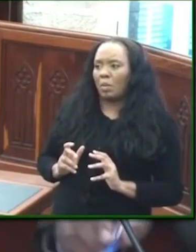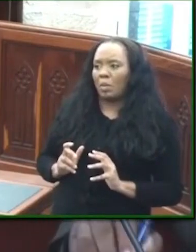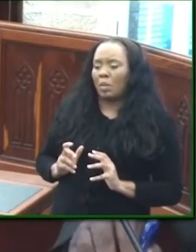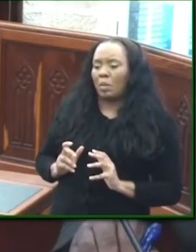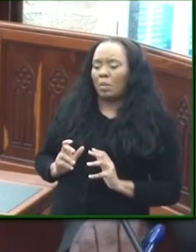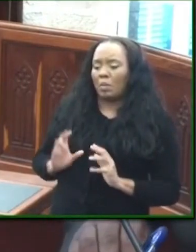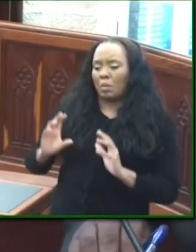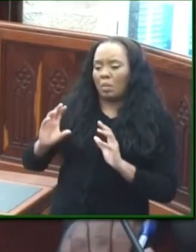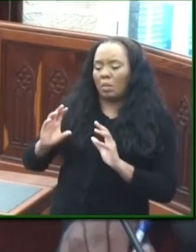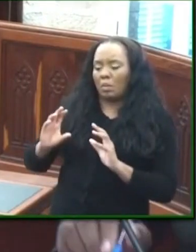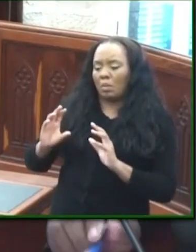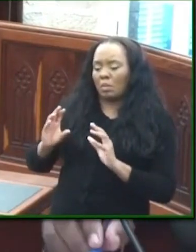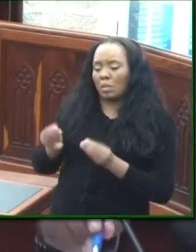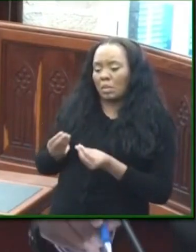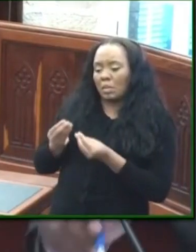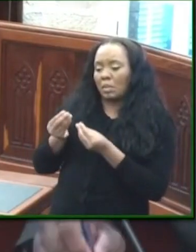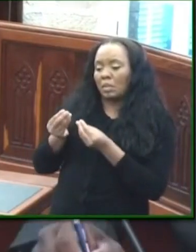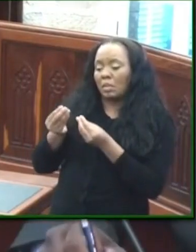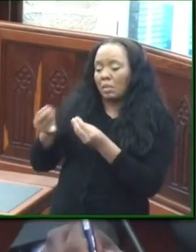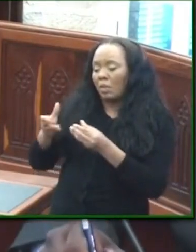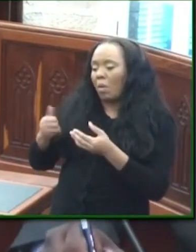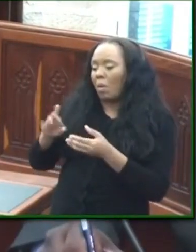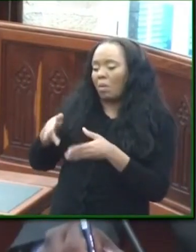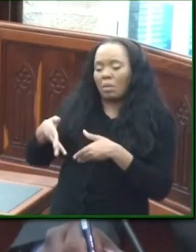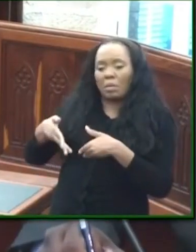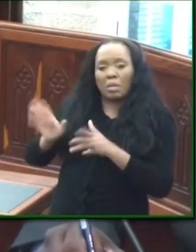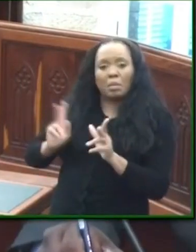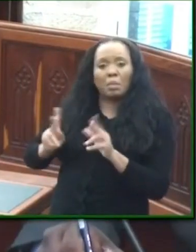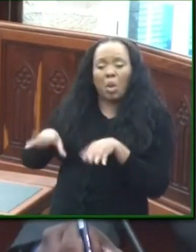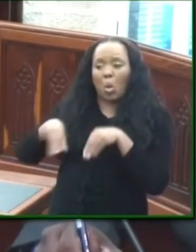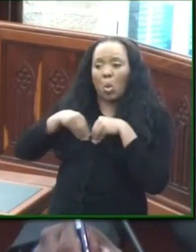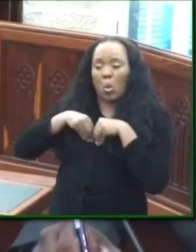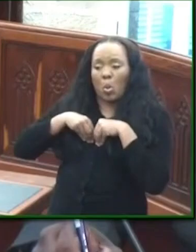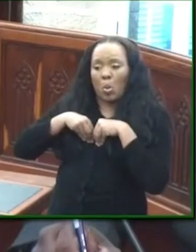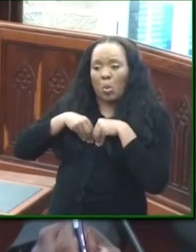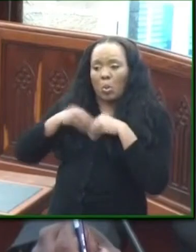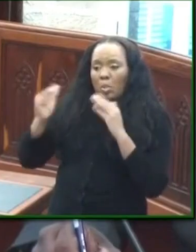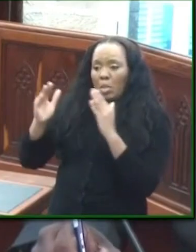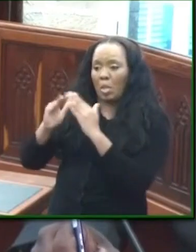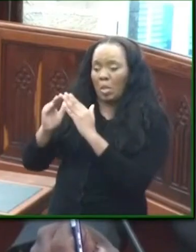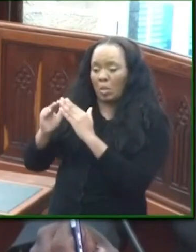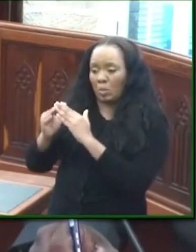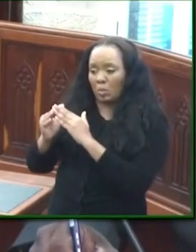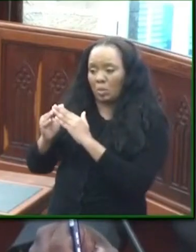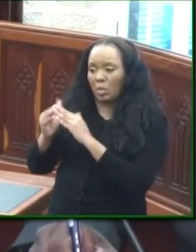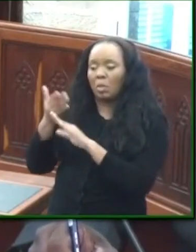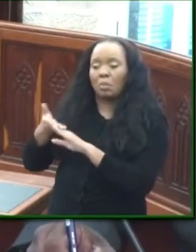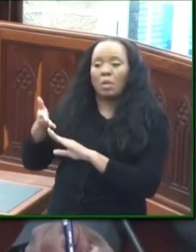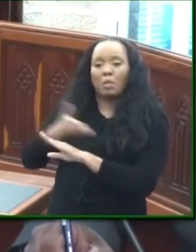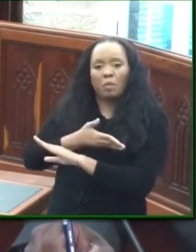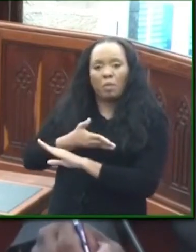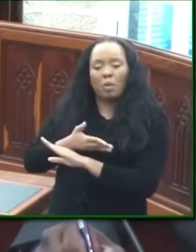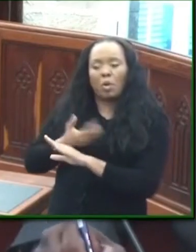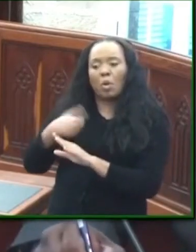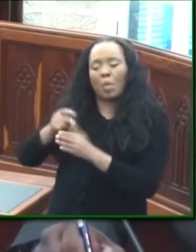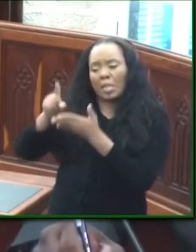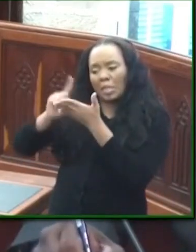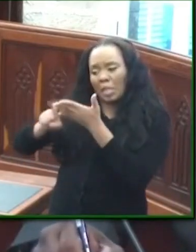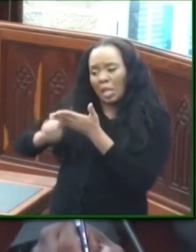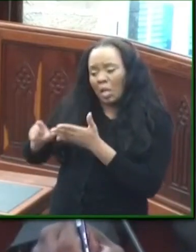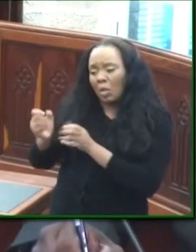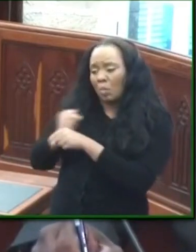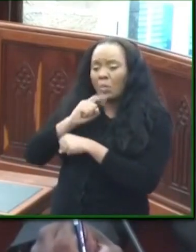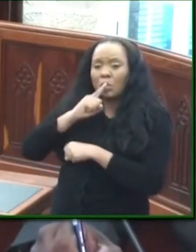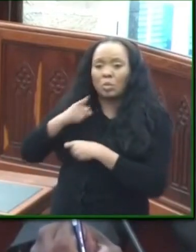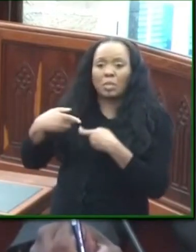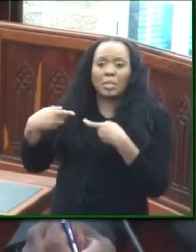standard. So that is why we are deliberately working on the wells program. We are deliberately working on the